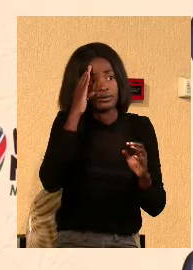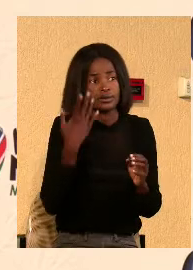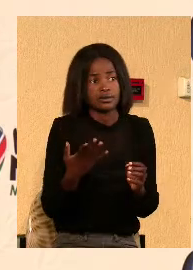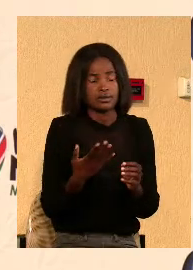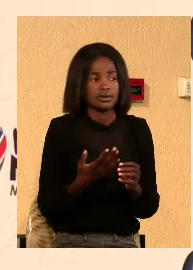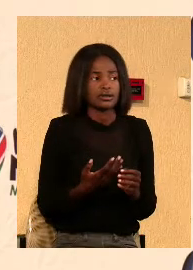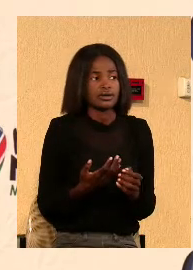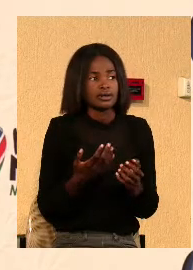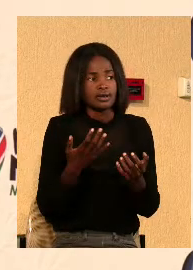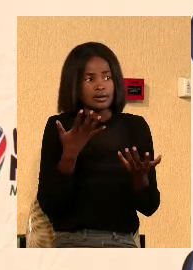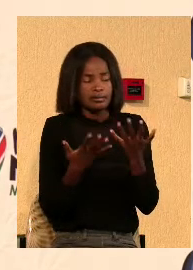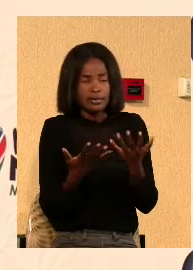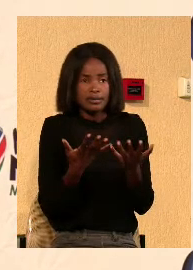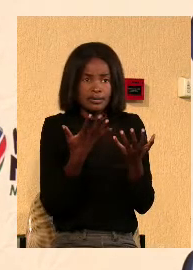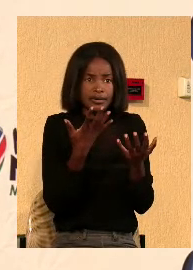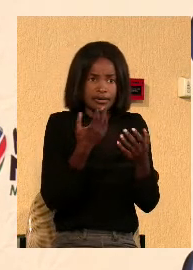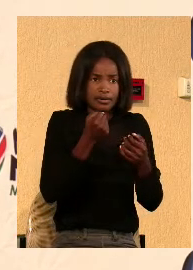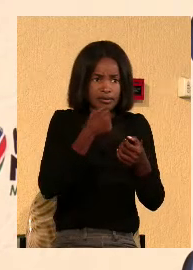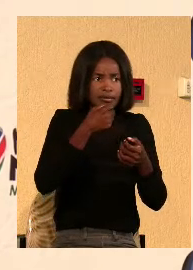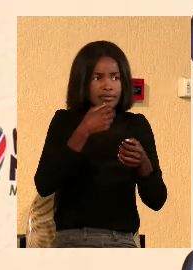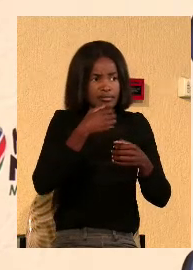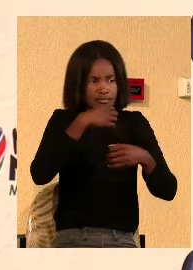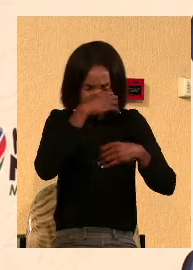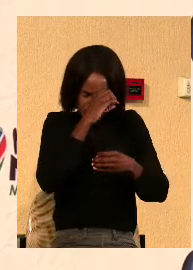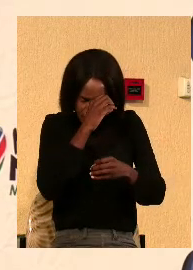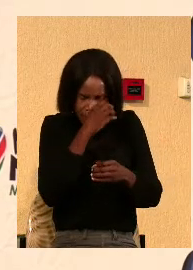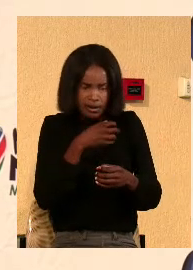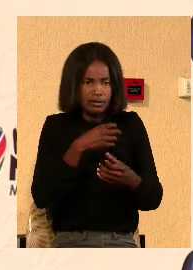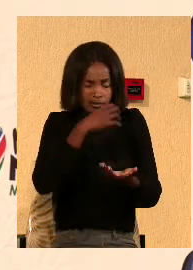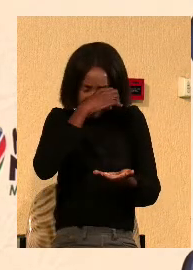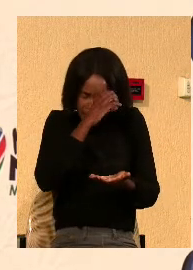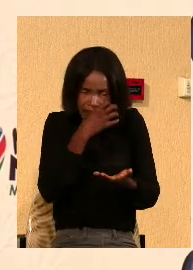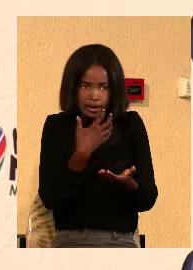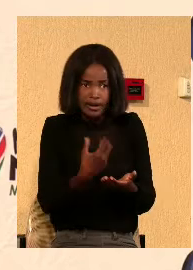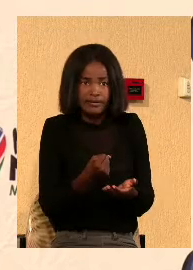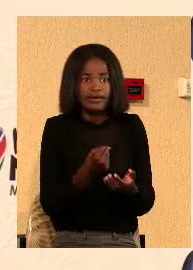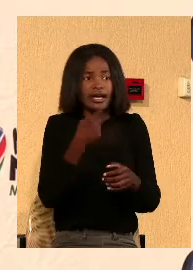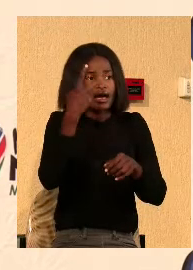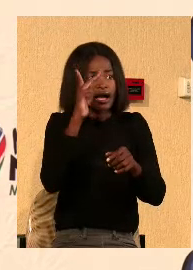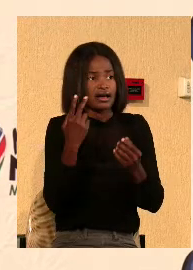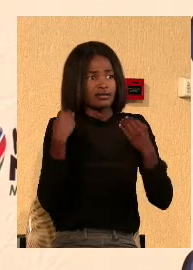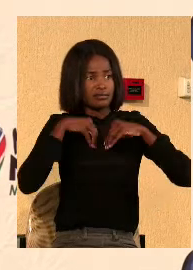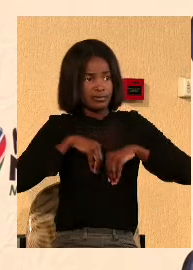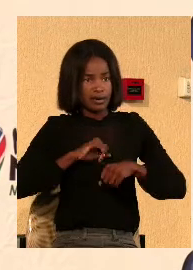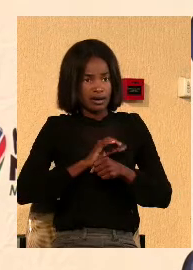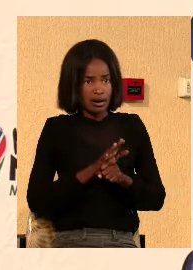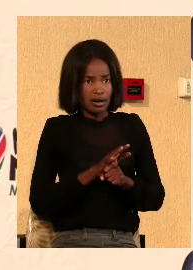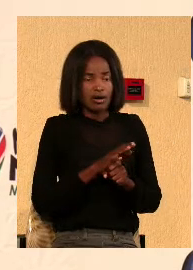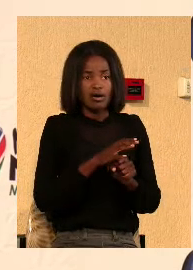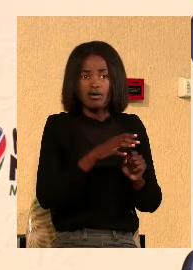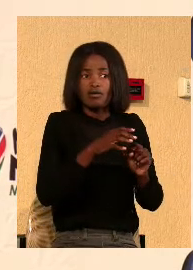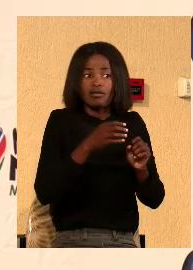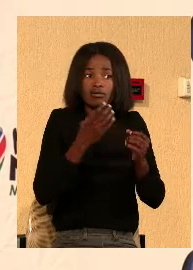sentinel surveillance laboratories going on in that country, so most of the cases will become positive for